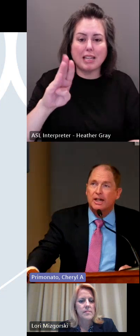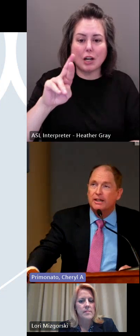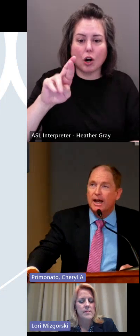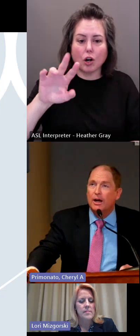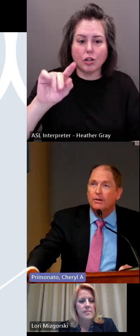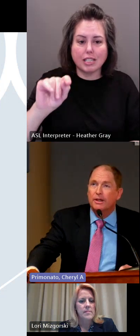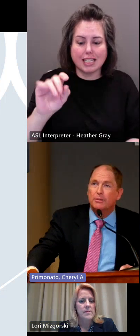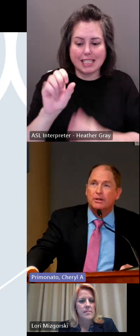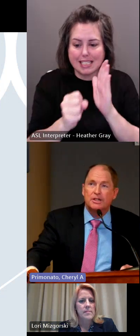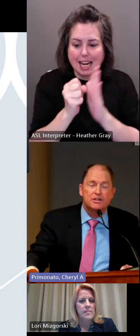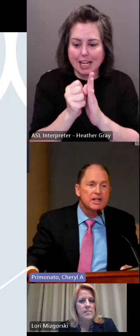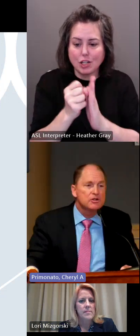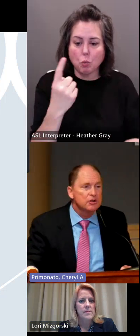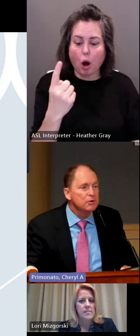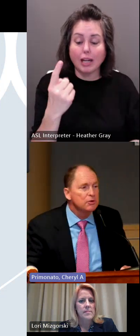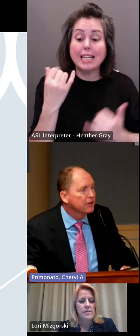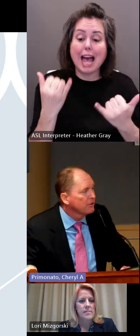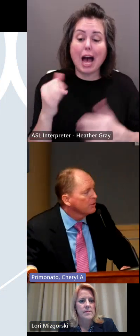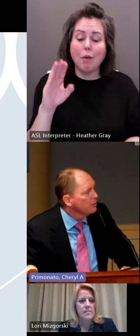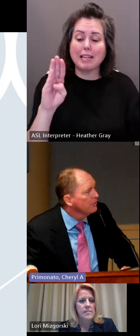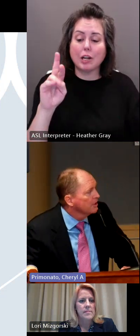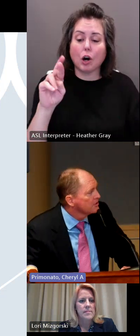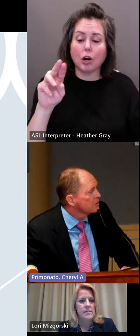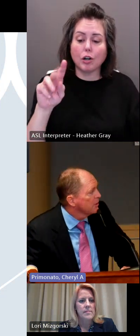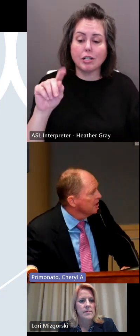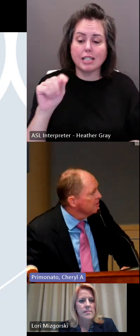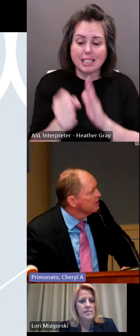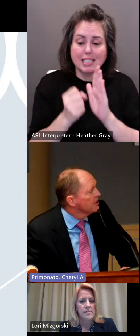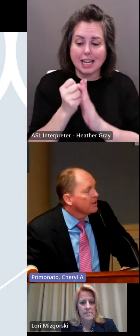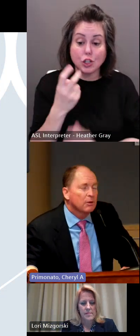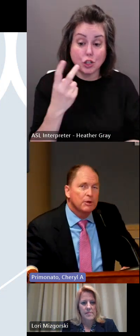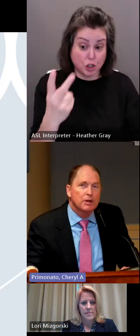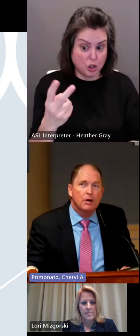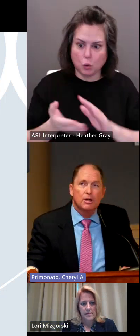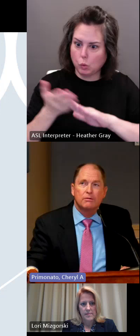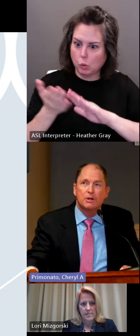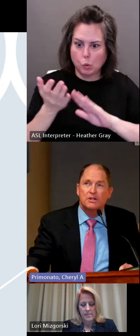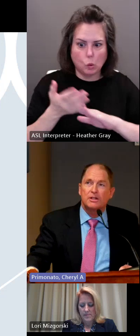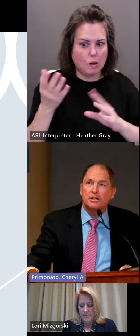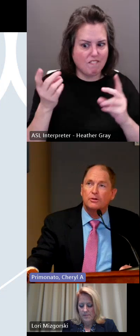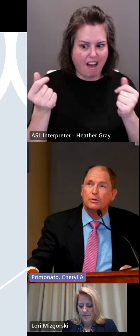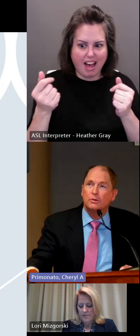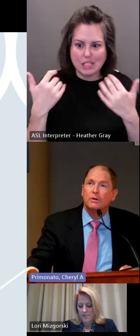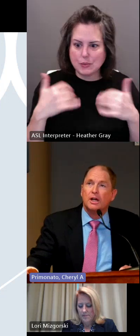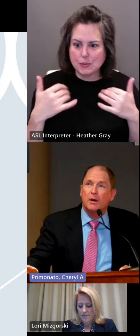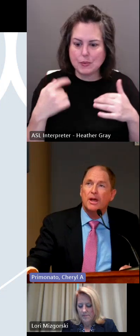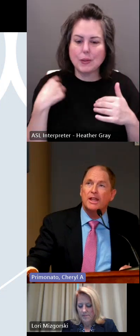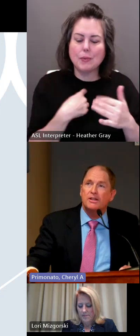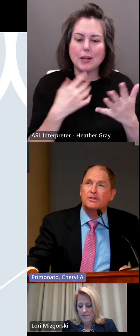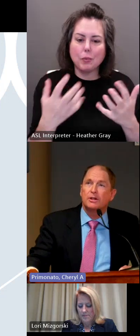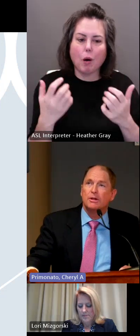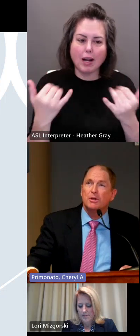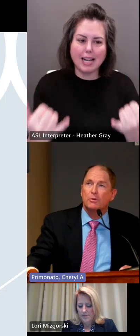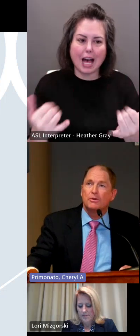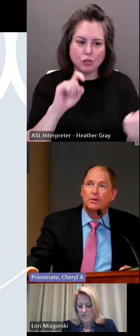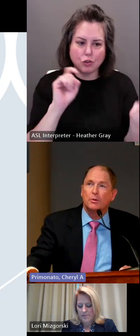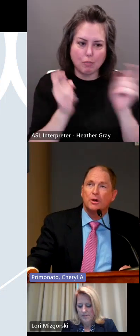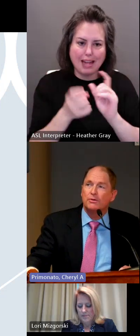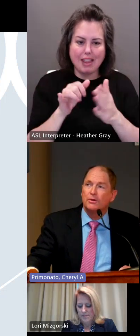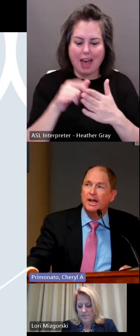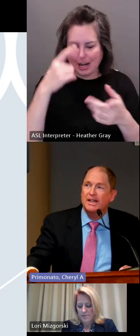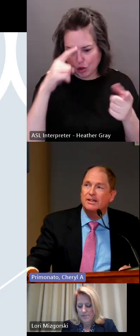we're excited now that BRT Stage 2 and 3 are moving at such pace that we are requesting to amend this agreement